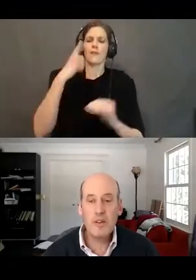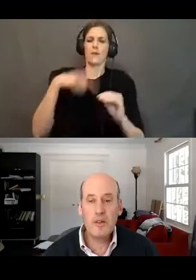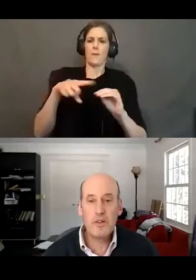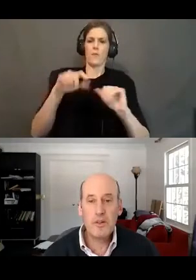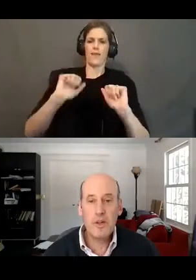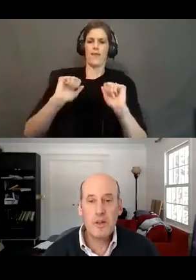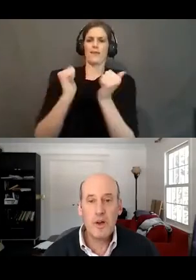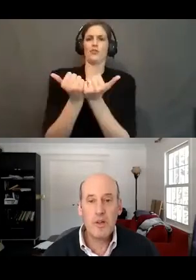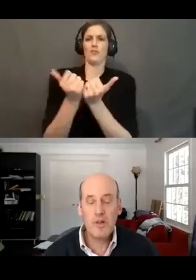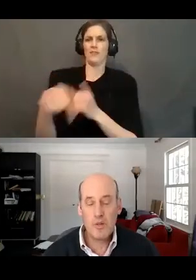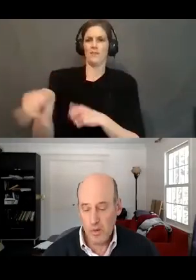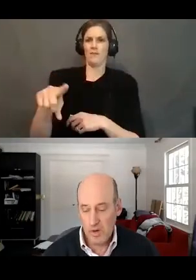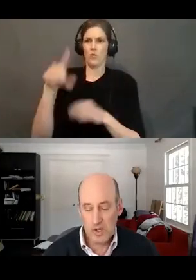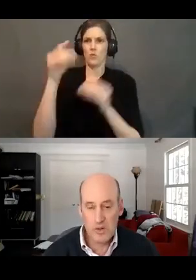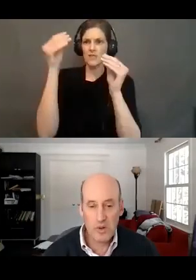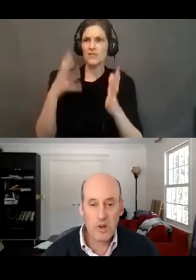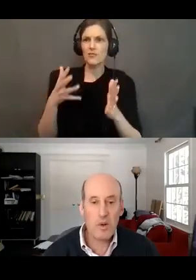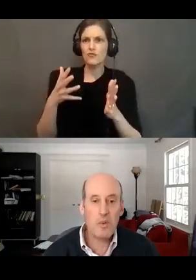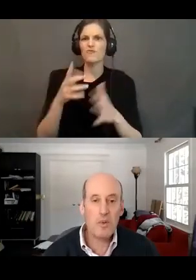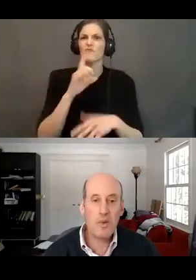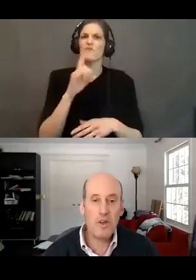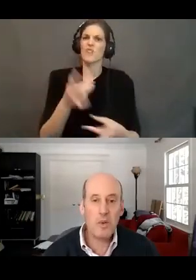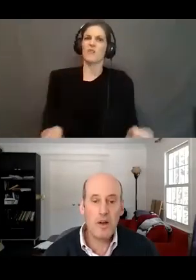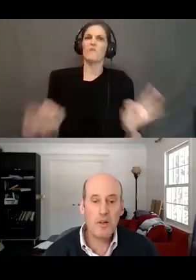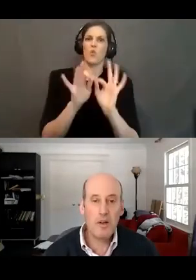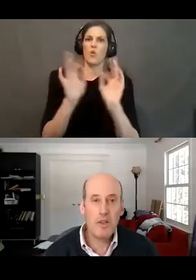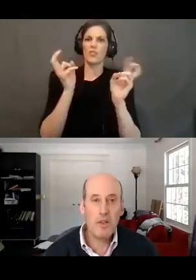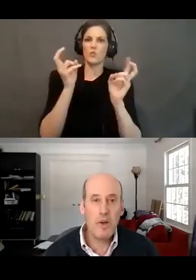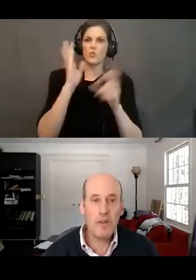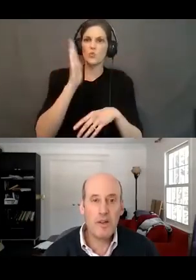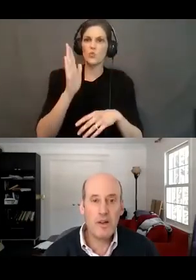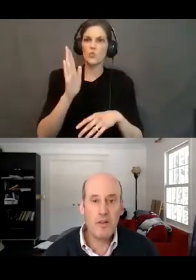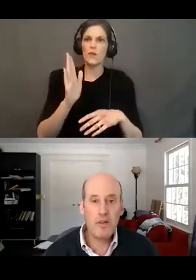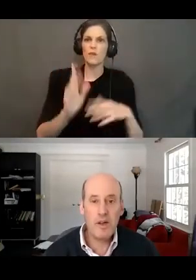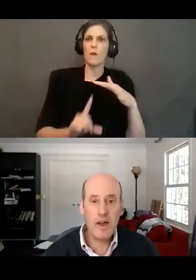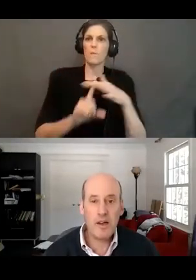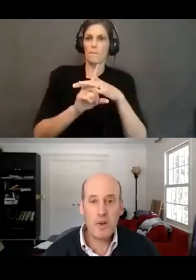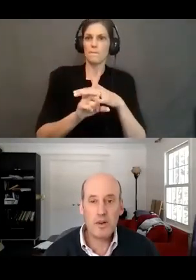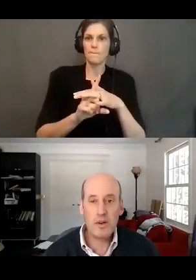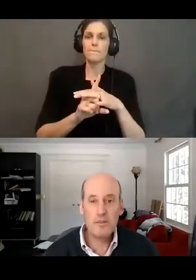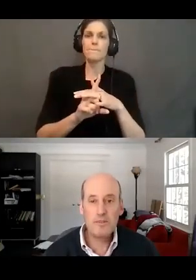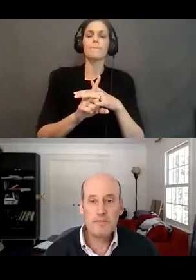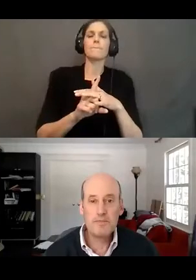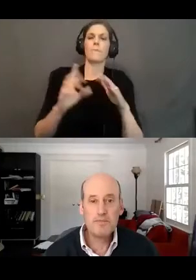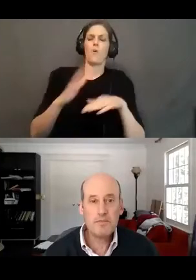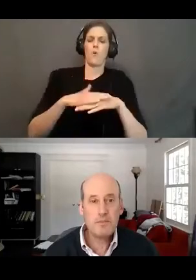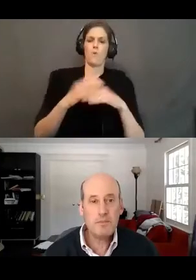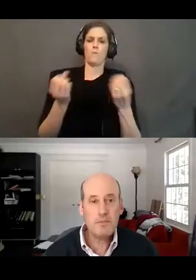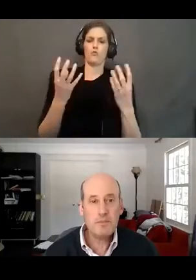the teachers. So all those important issues will come up when we think about the multi-level aspect.